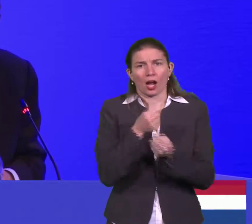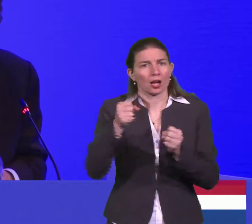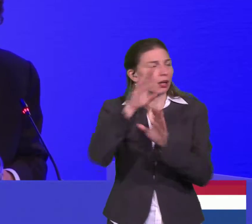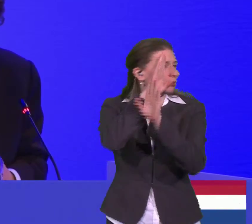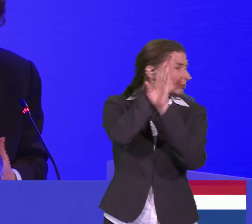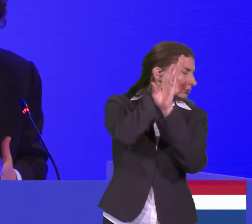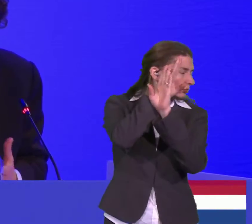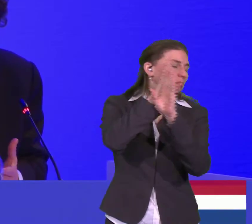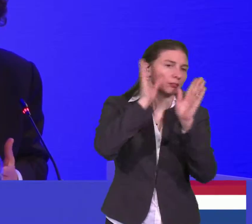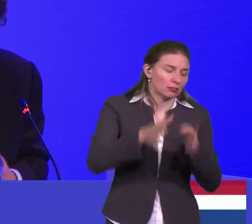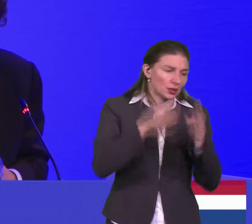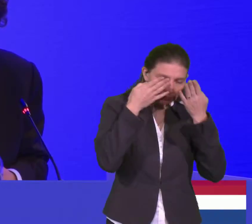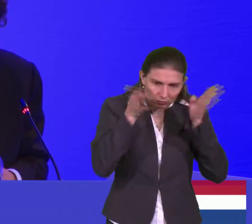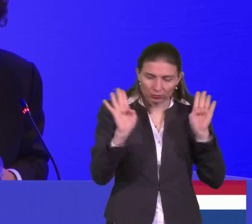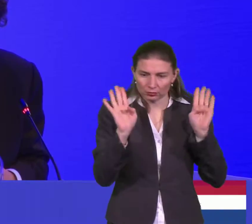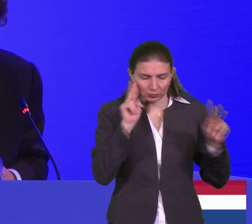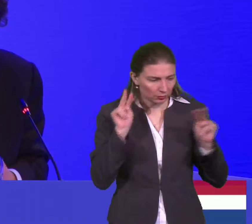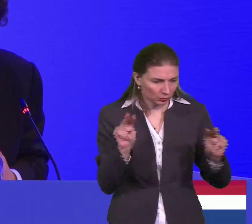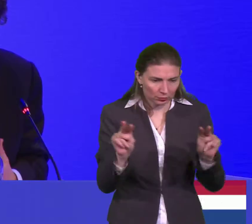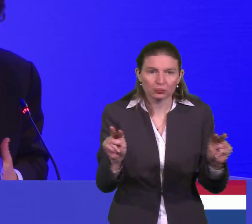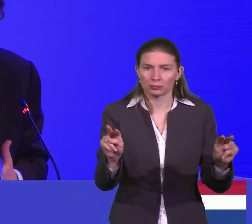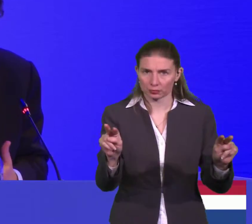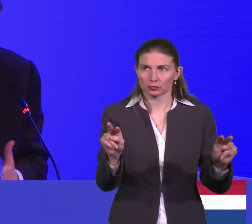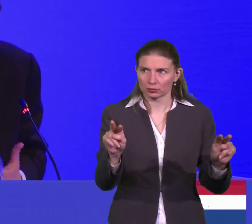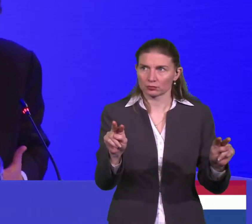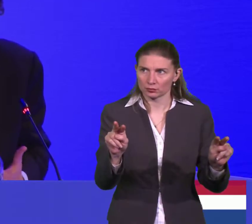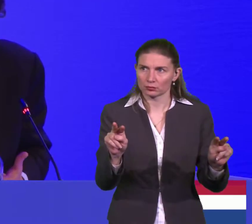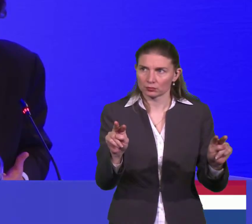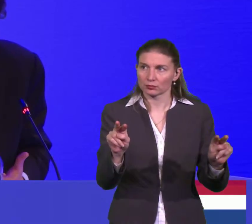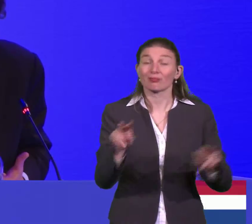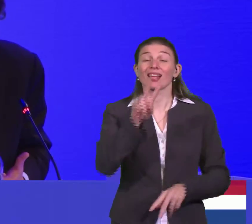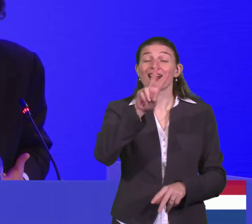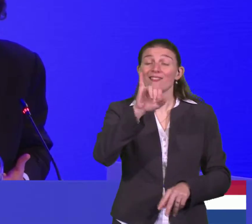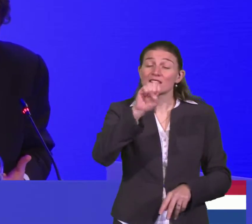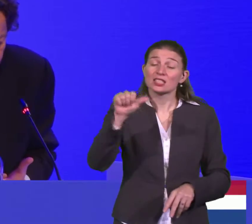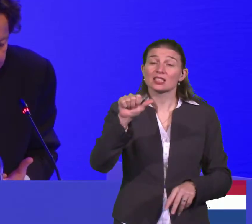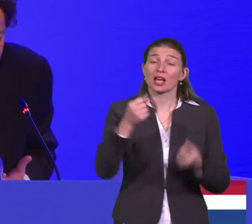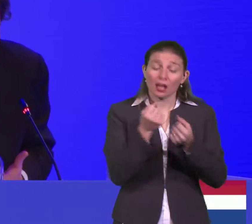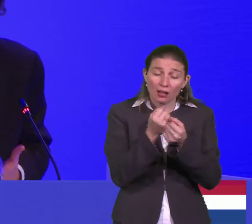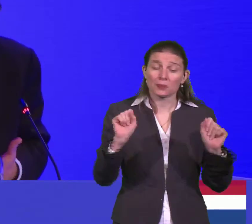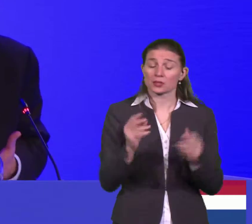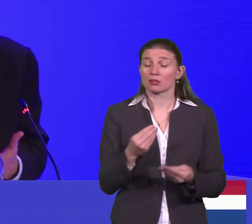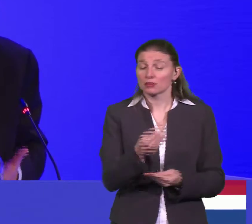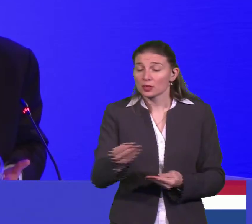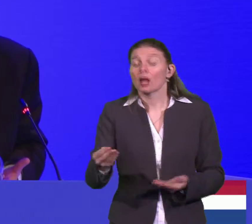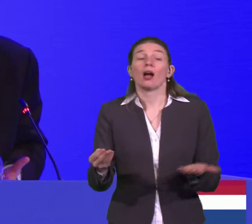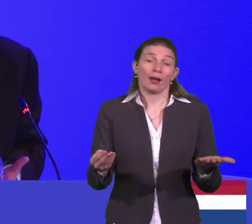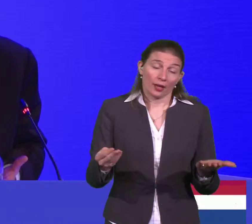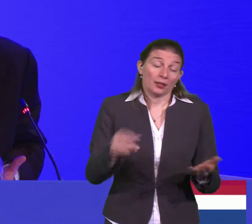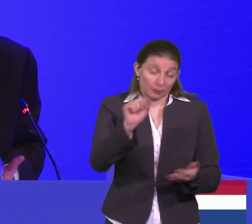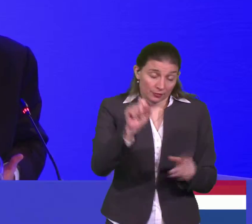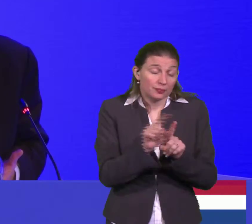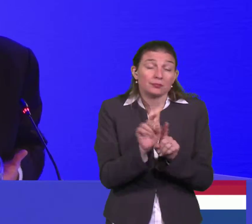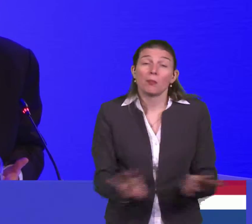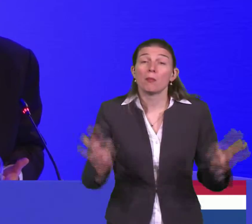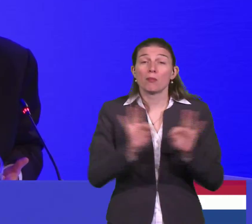I can just, I think, support what the Commissioner has said. Visa liberalization is important for people. It gives them the benefit to